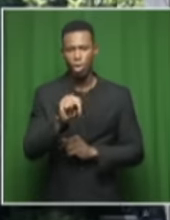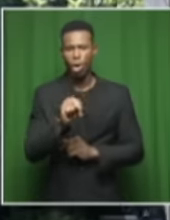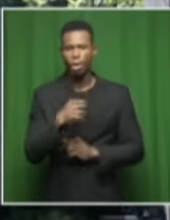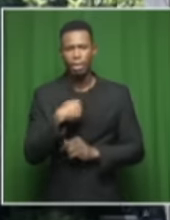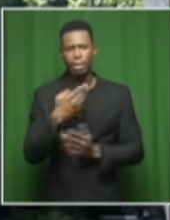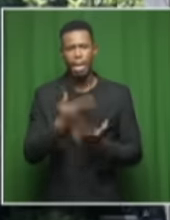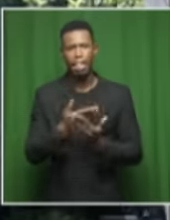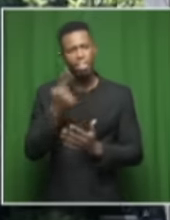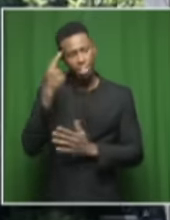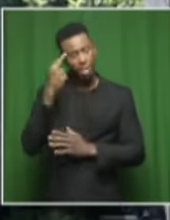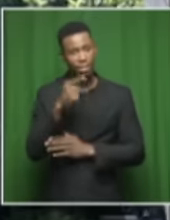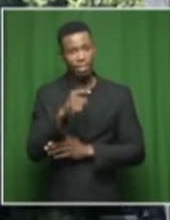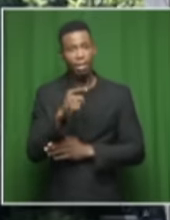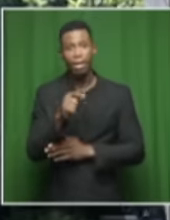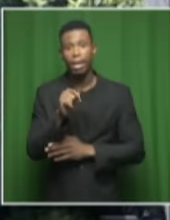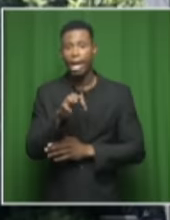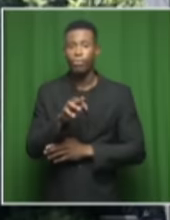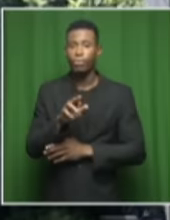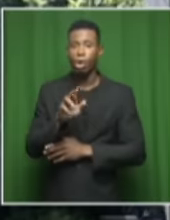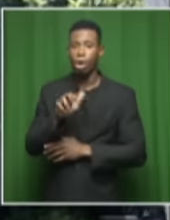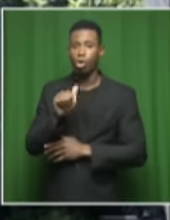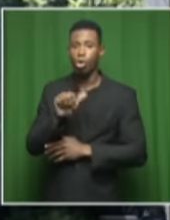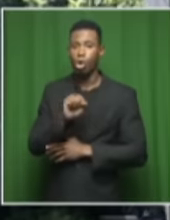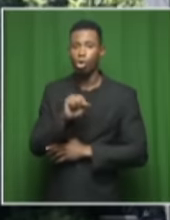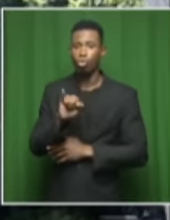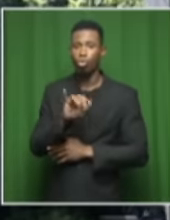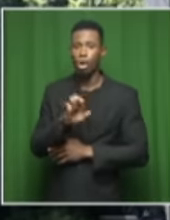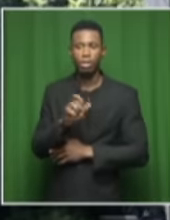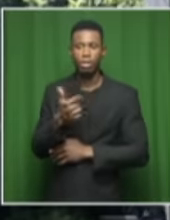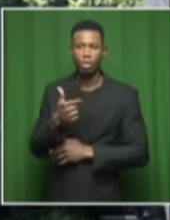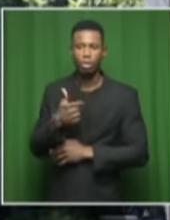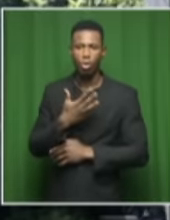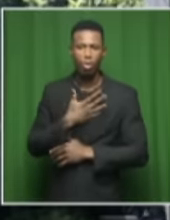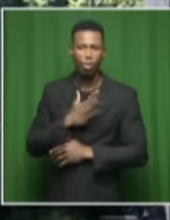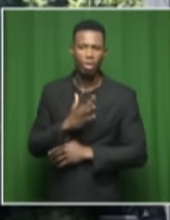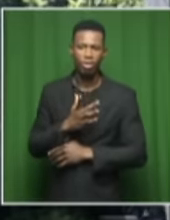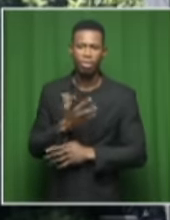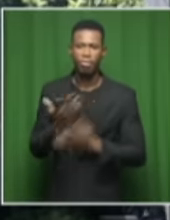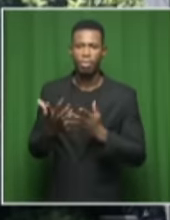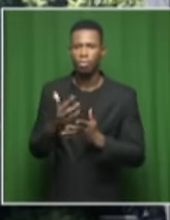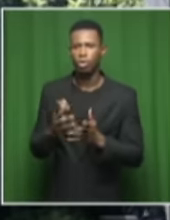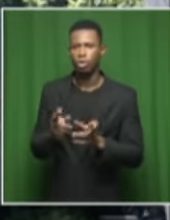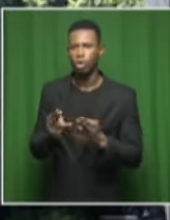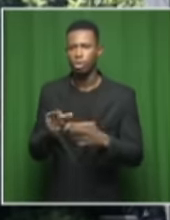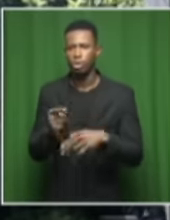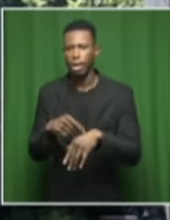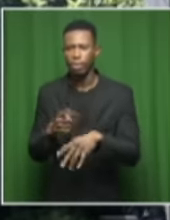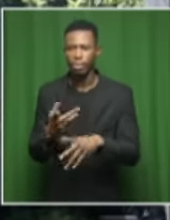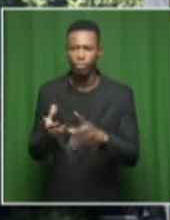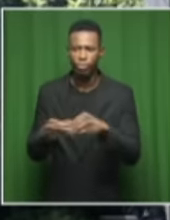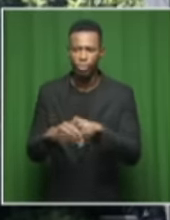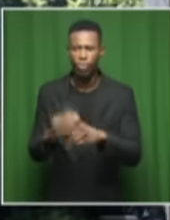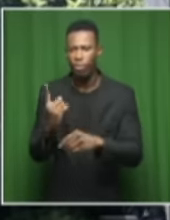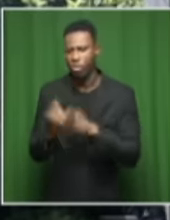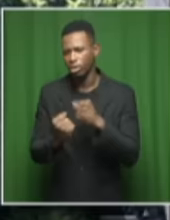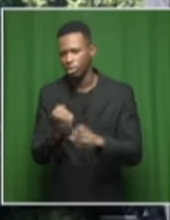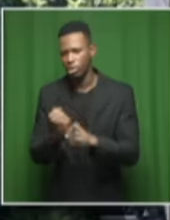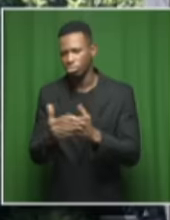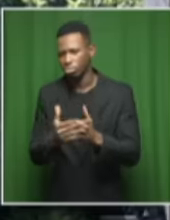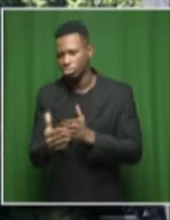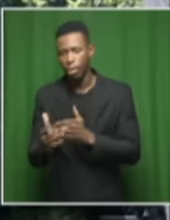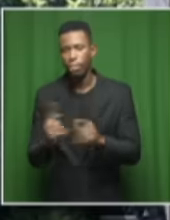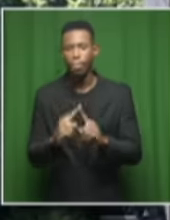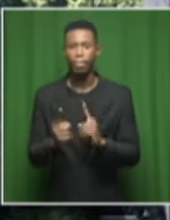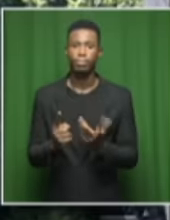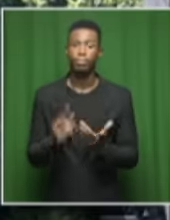of. If Rassie doesn't want to do an interim job so long for the next year or so until they find someone. But